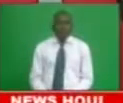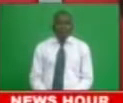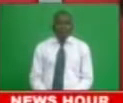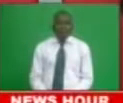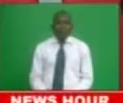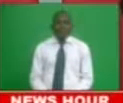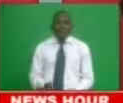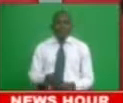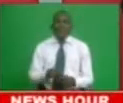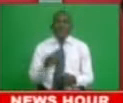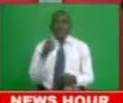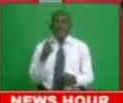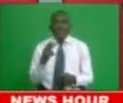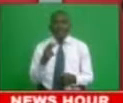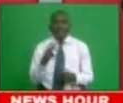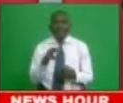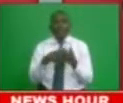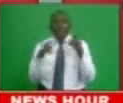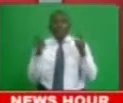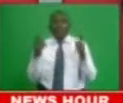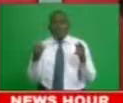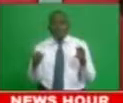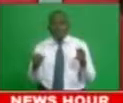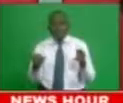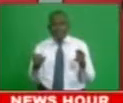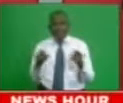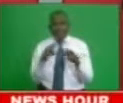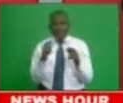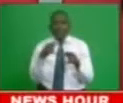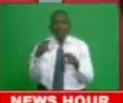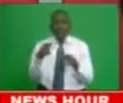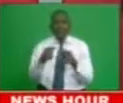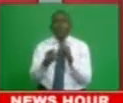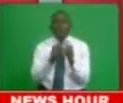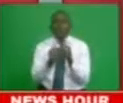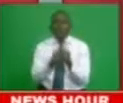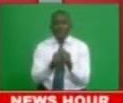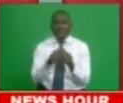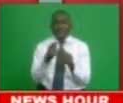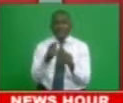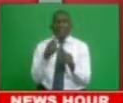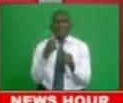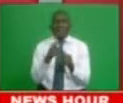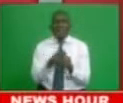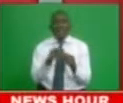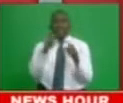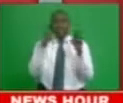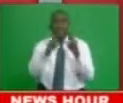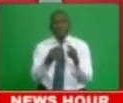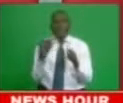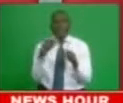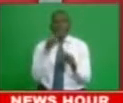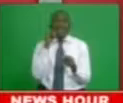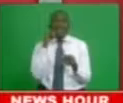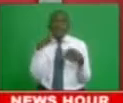For a wrap up, let's check the scoreboard on what's going on in the ongoing Champions League. And first, we take a look at results from last